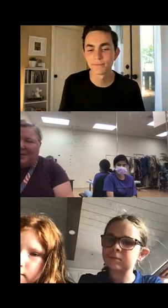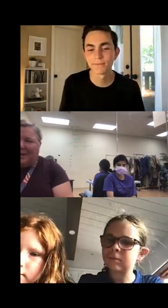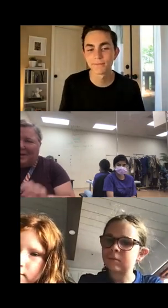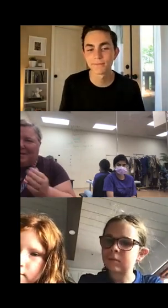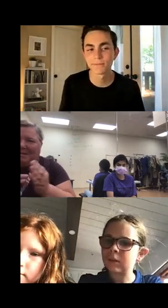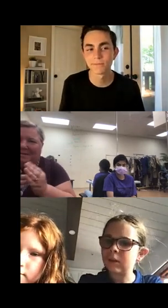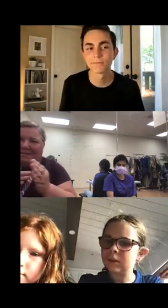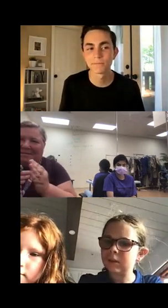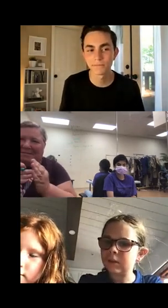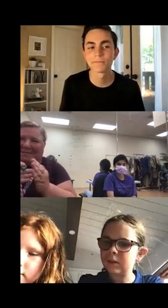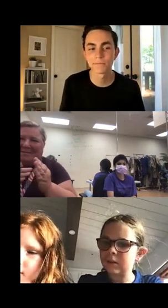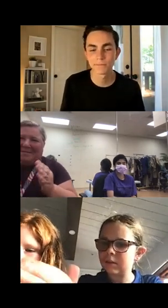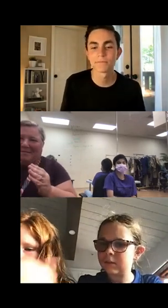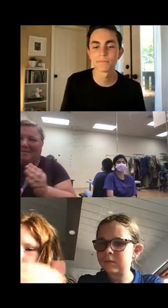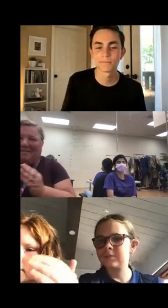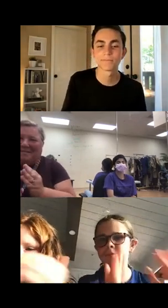Do it again.